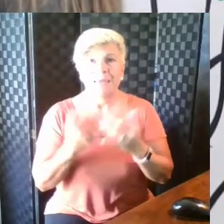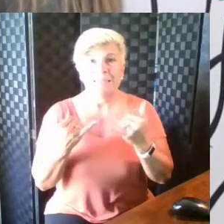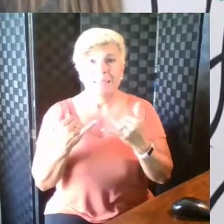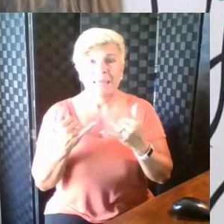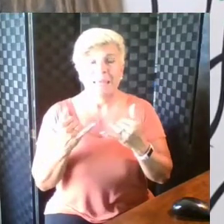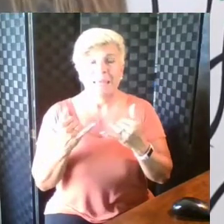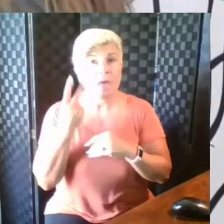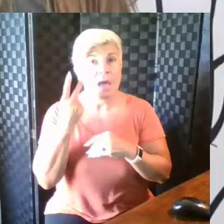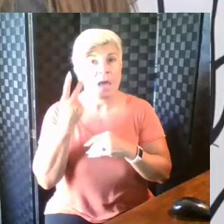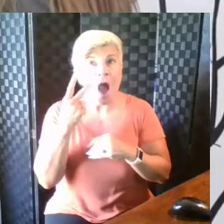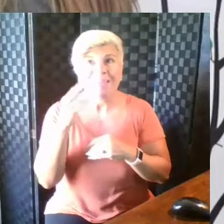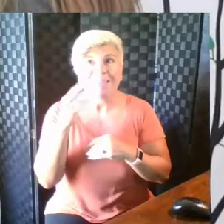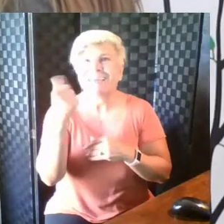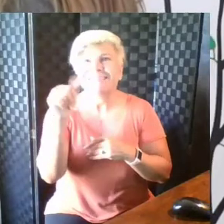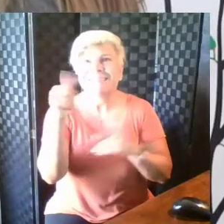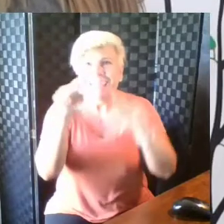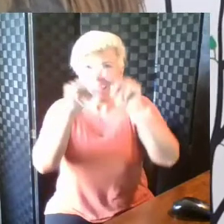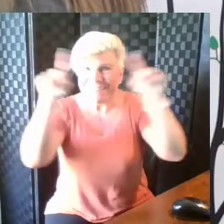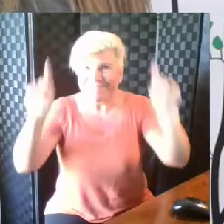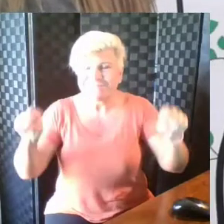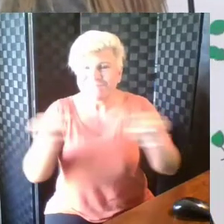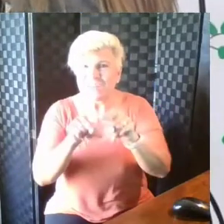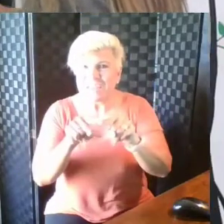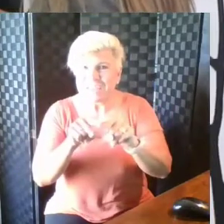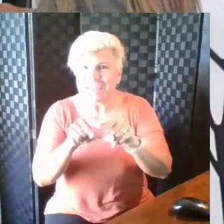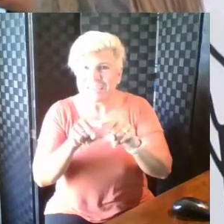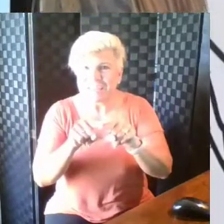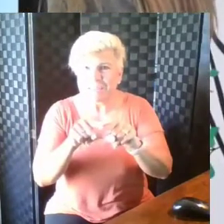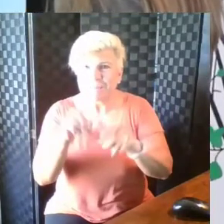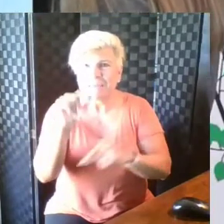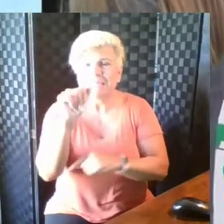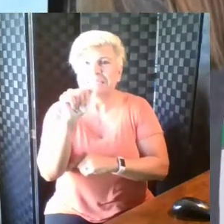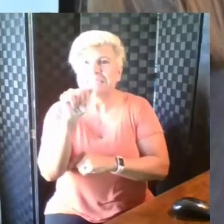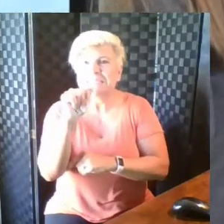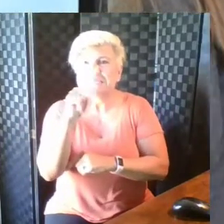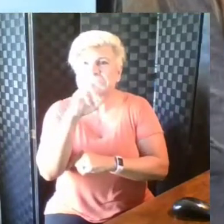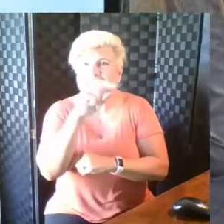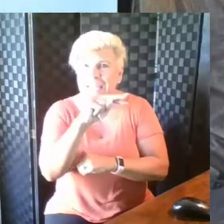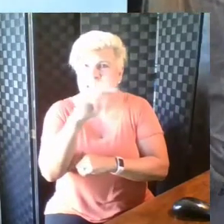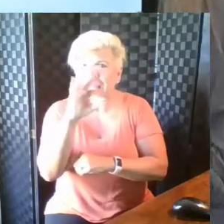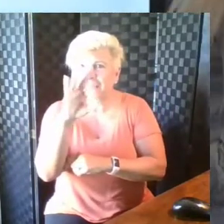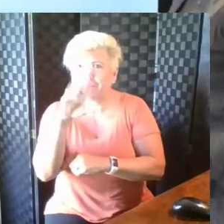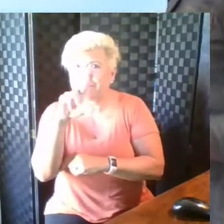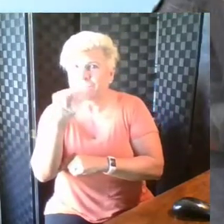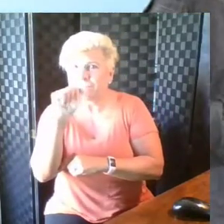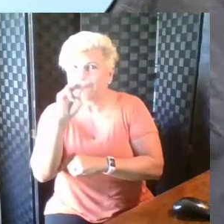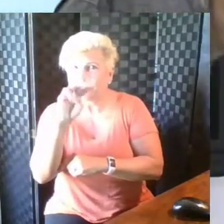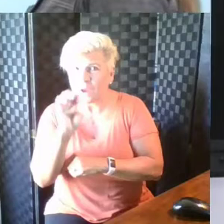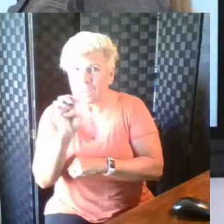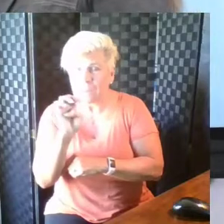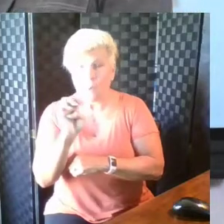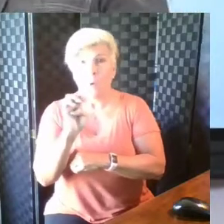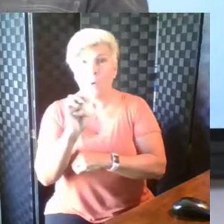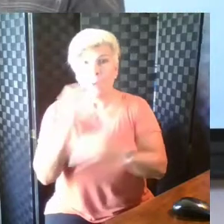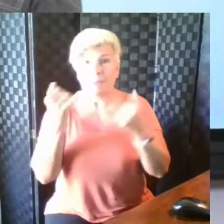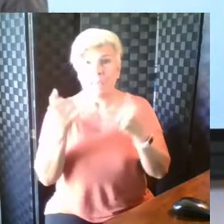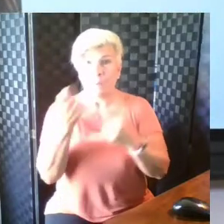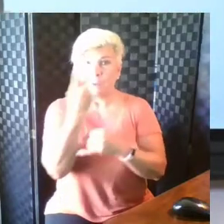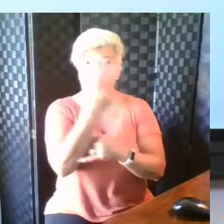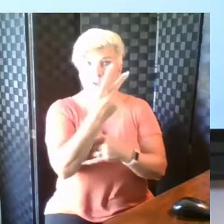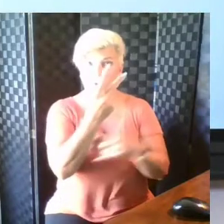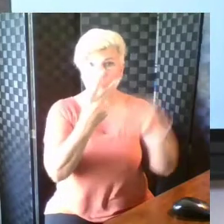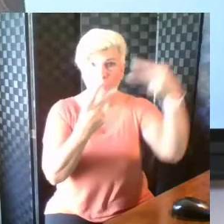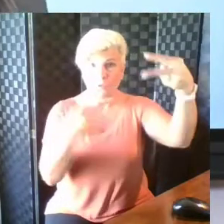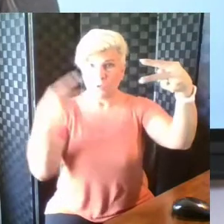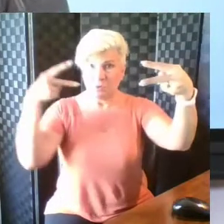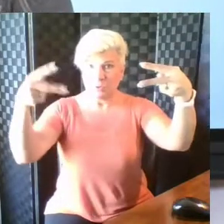to see using our tin frame. And you'll notice that our tin frame has doubled. And we have 2 tin frames,